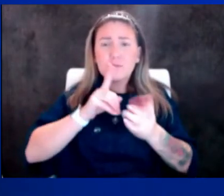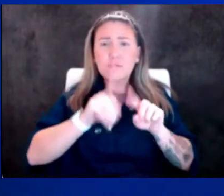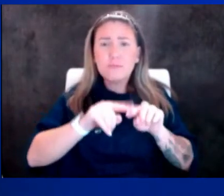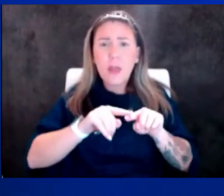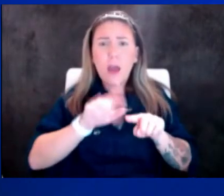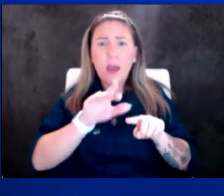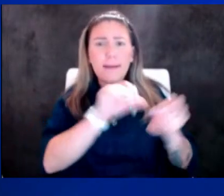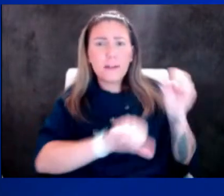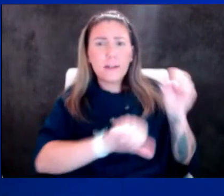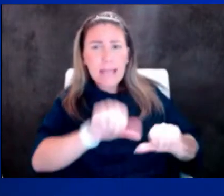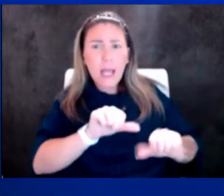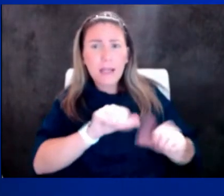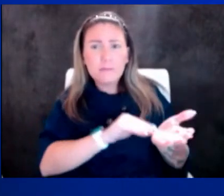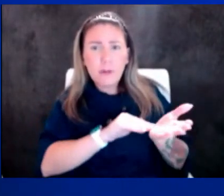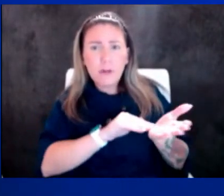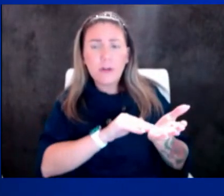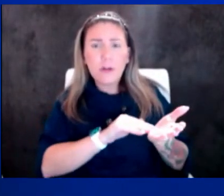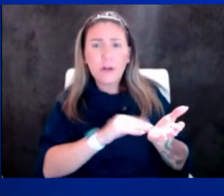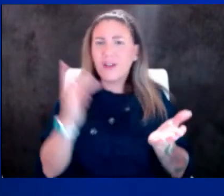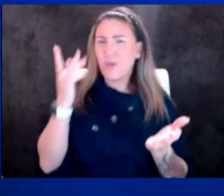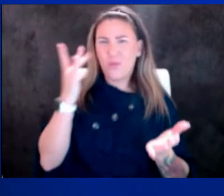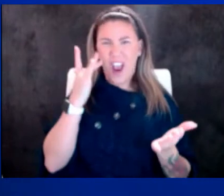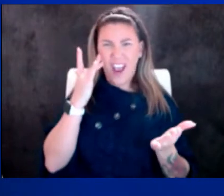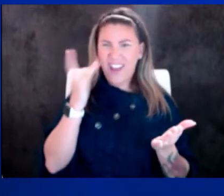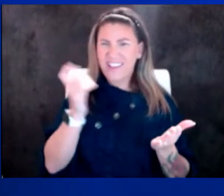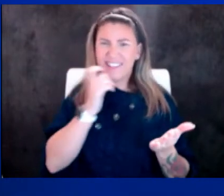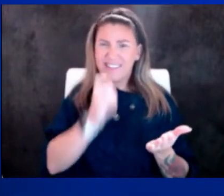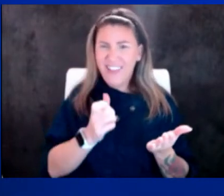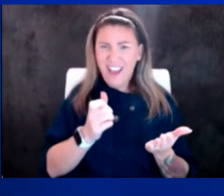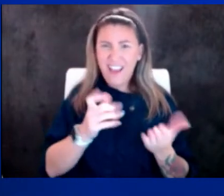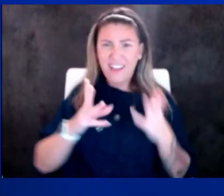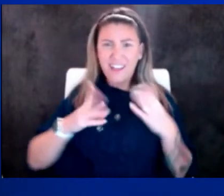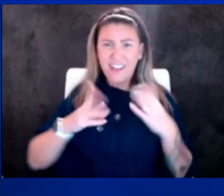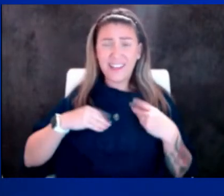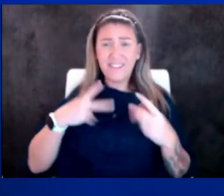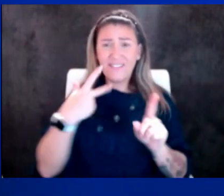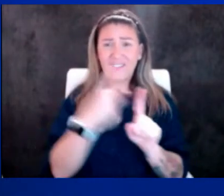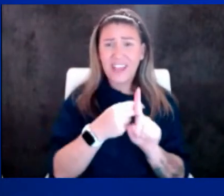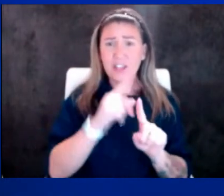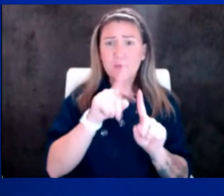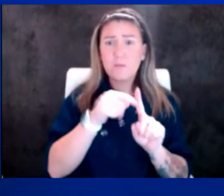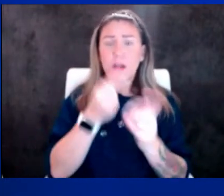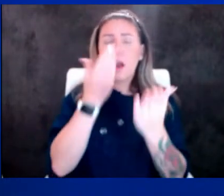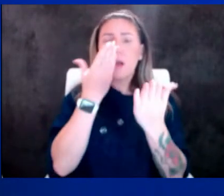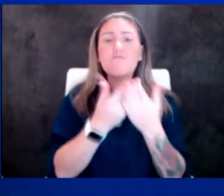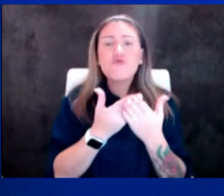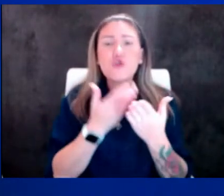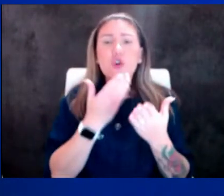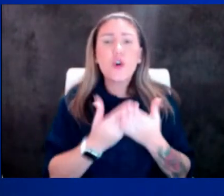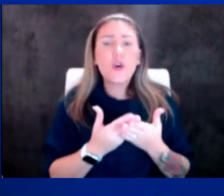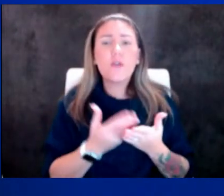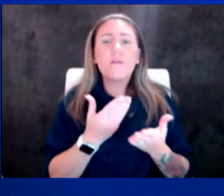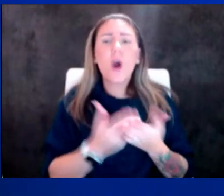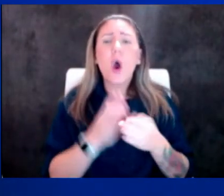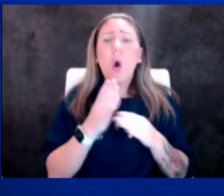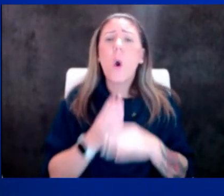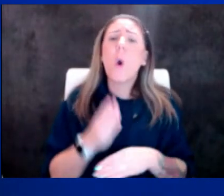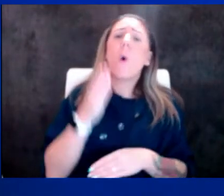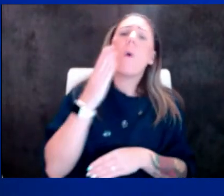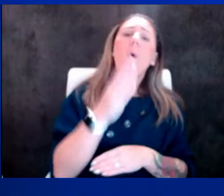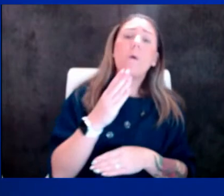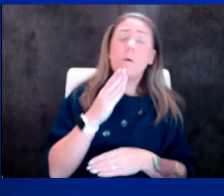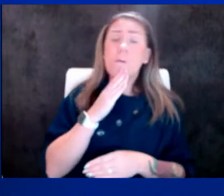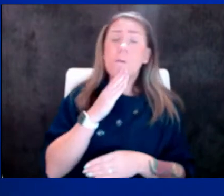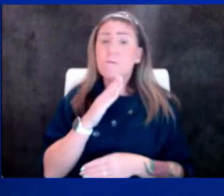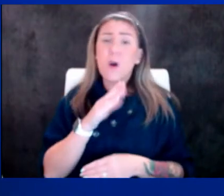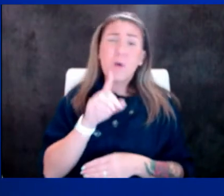science. Why not take vaccination when it has been proven over 1 billion times how safe it